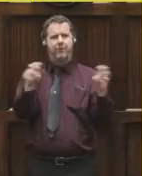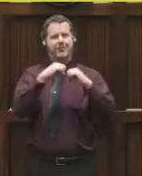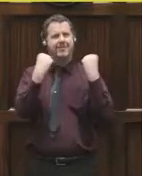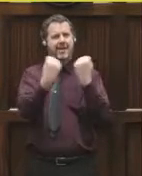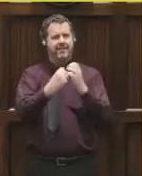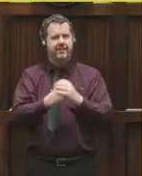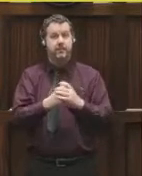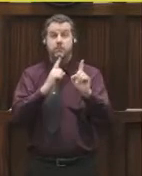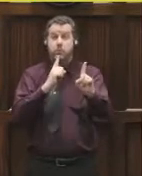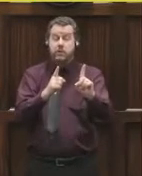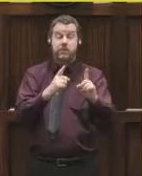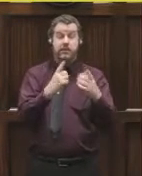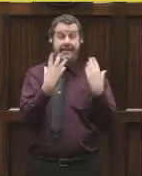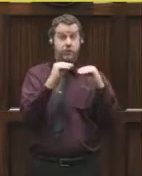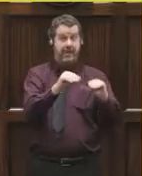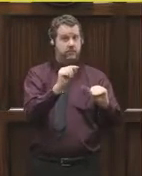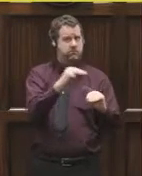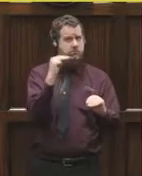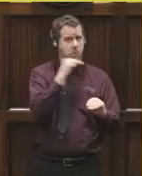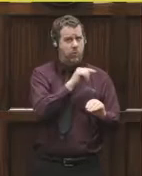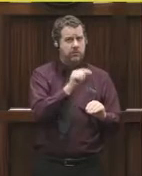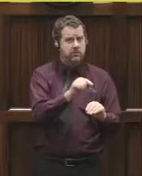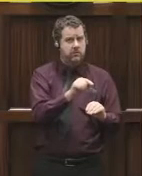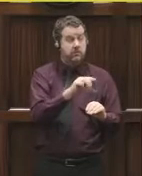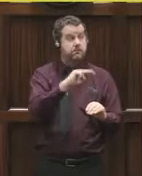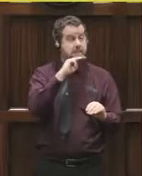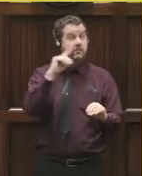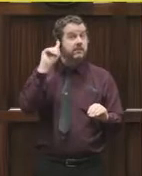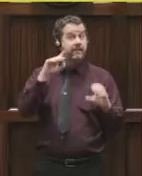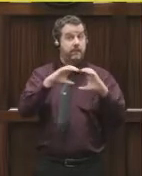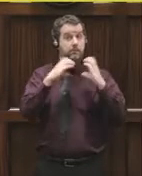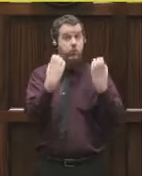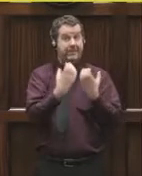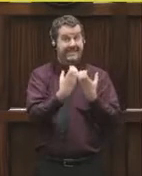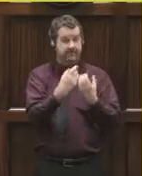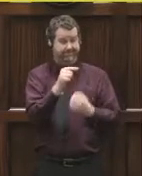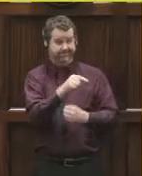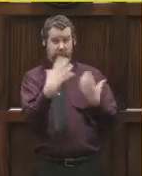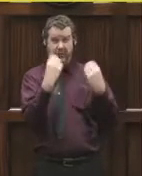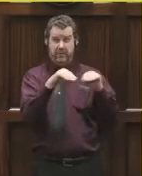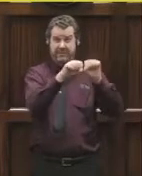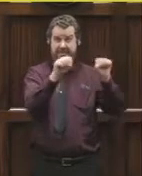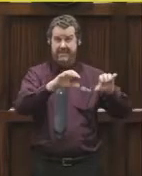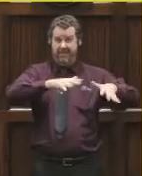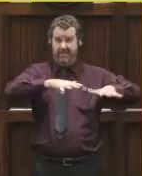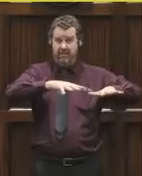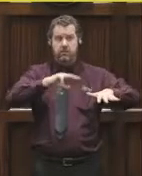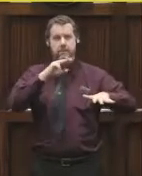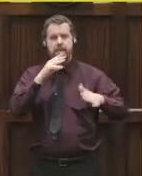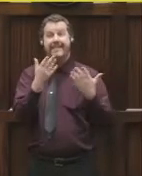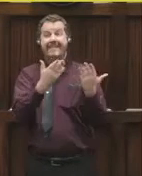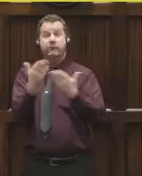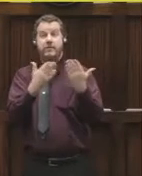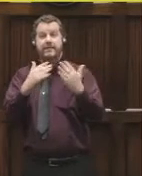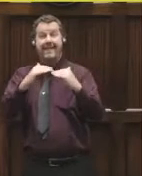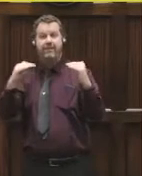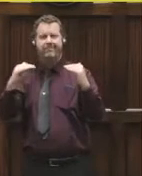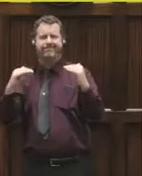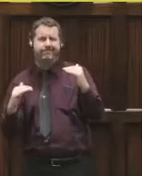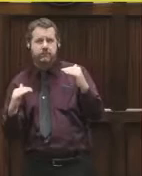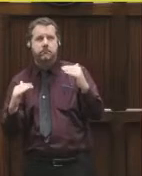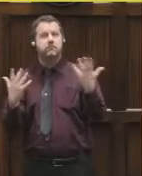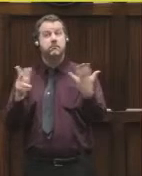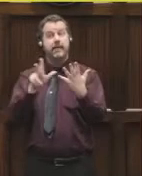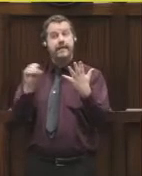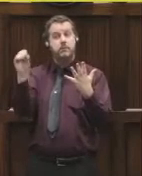education means that the deaf community have often had lower literacy levels than the rest of Irish society. 80%